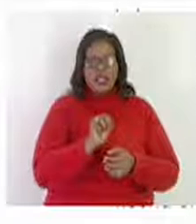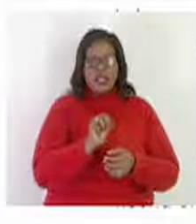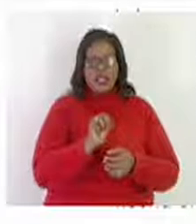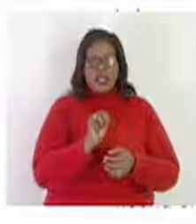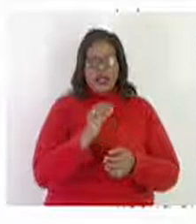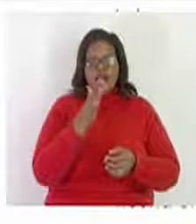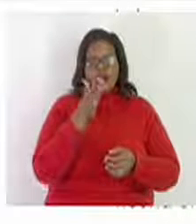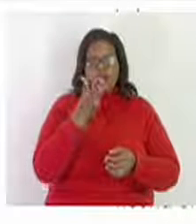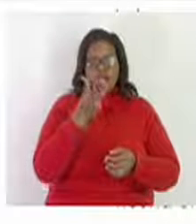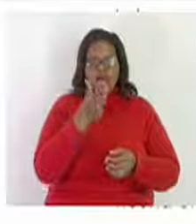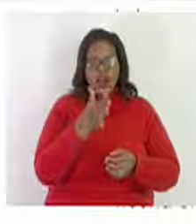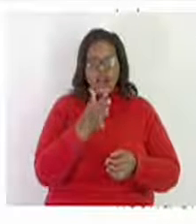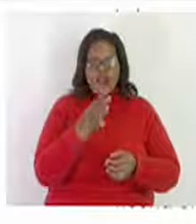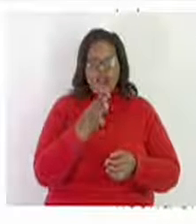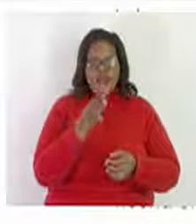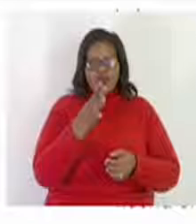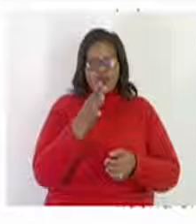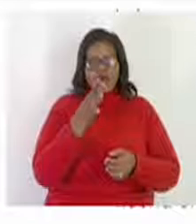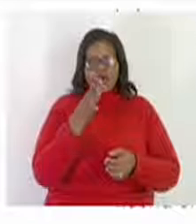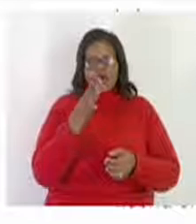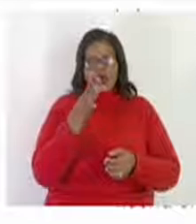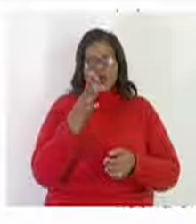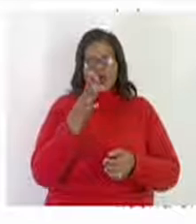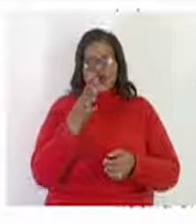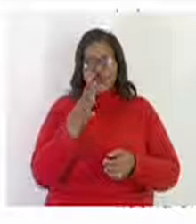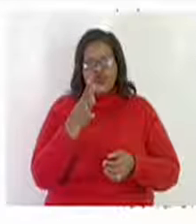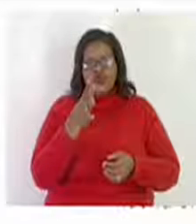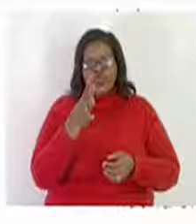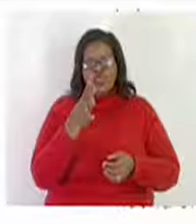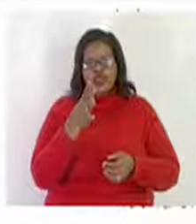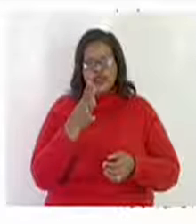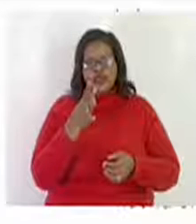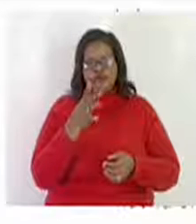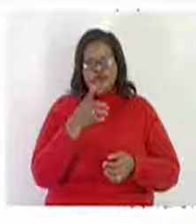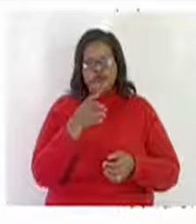6,500,000. I will repeat that again.